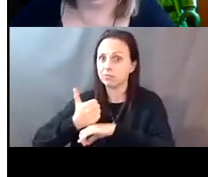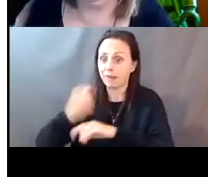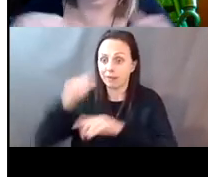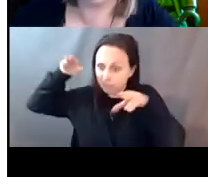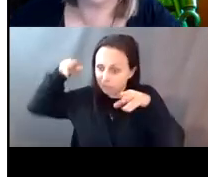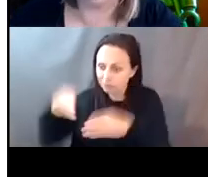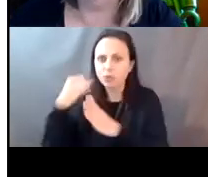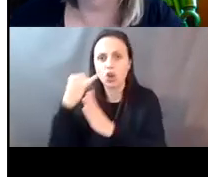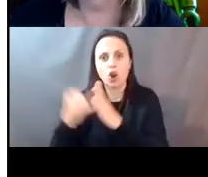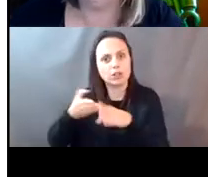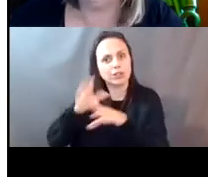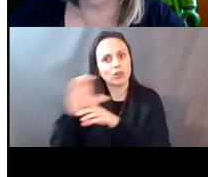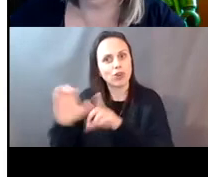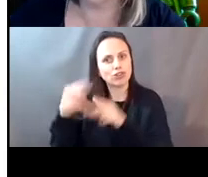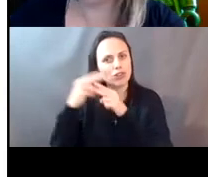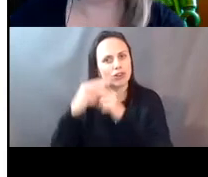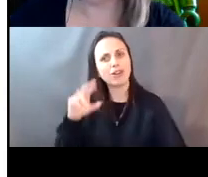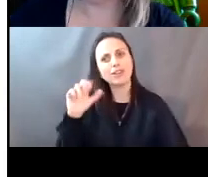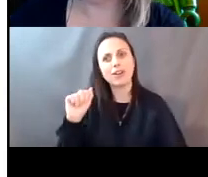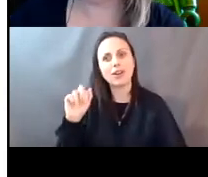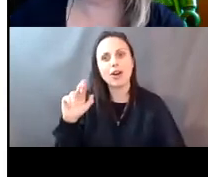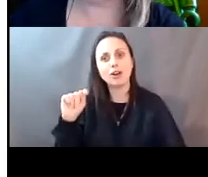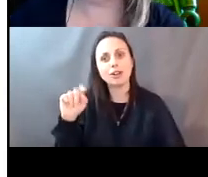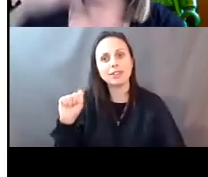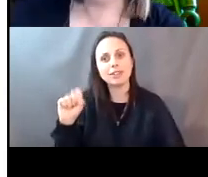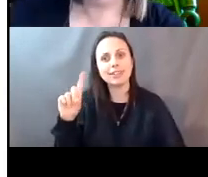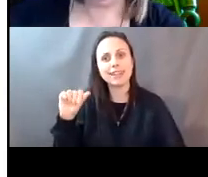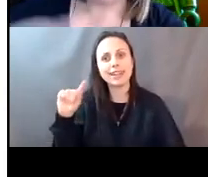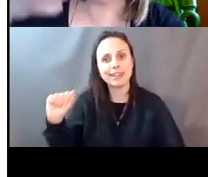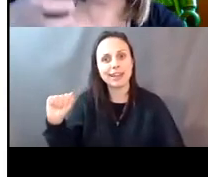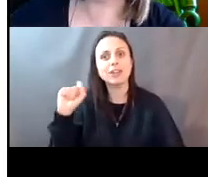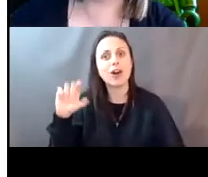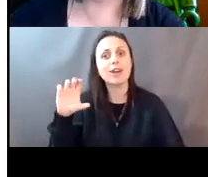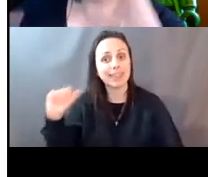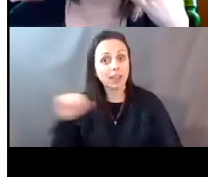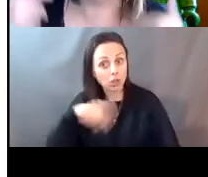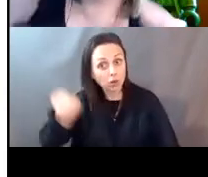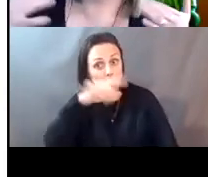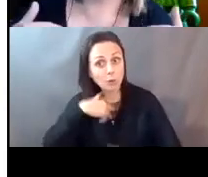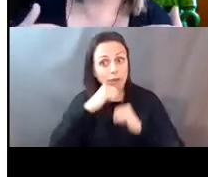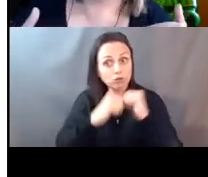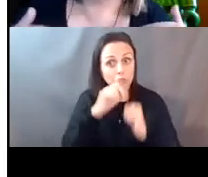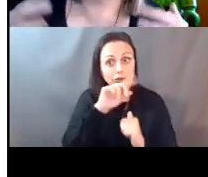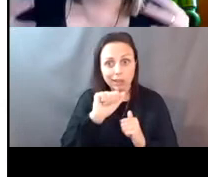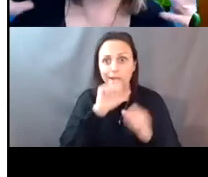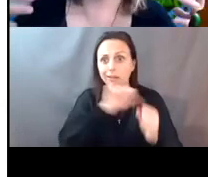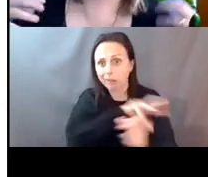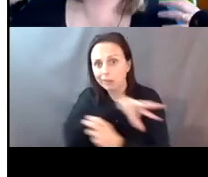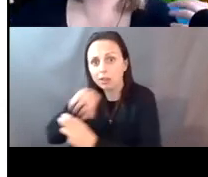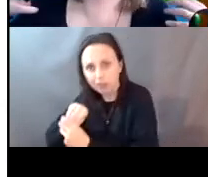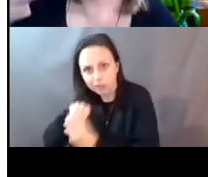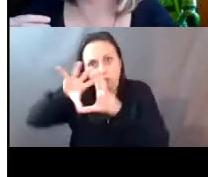arts and culture sector called artsdata.ca. So if you have structured data, they can scrape that and include it in this big database. They kind of want to